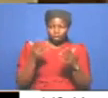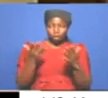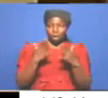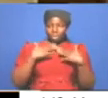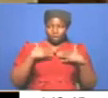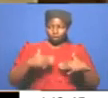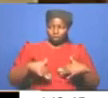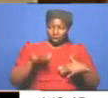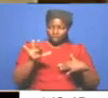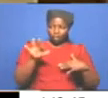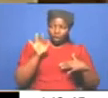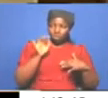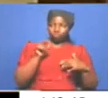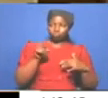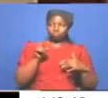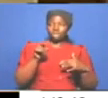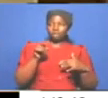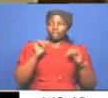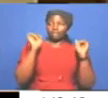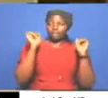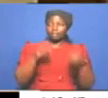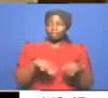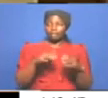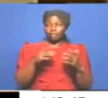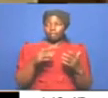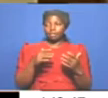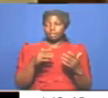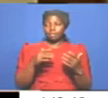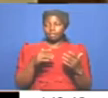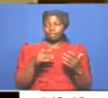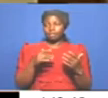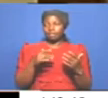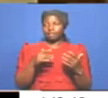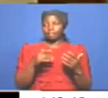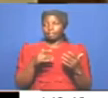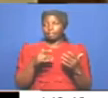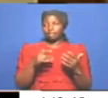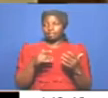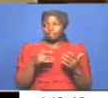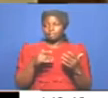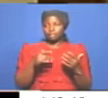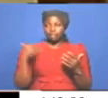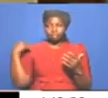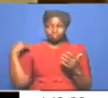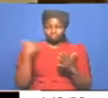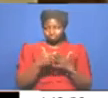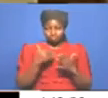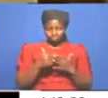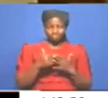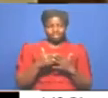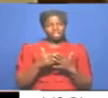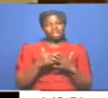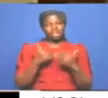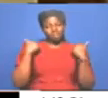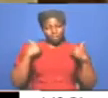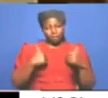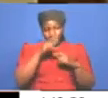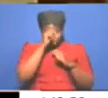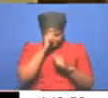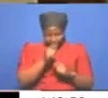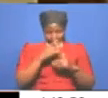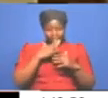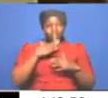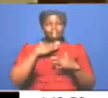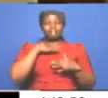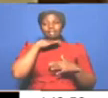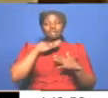found, time immemorial, have been very, very respectful to the dead bodies. But it's my appeal to the whole